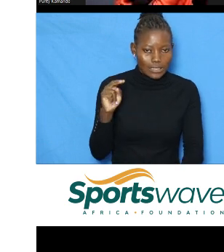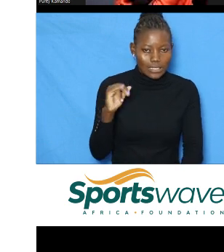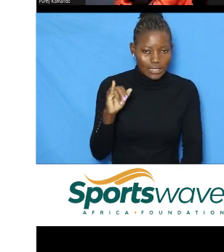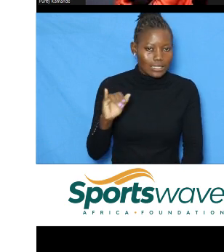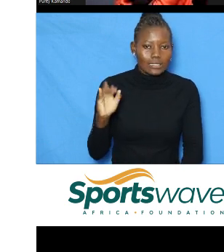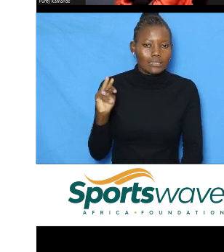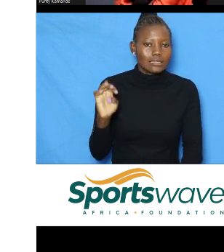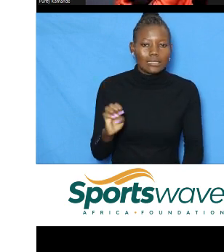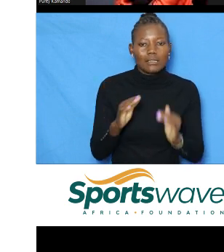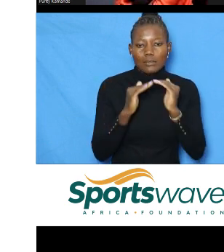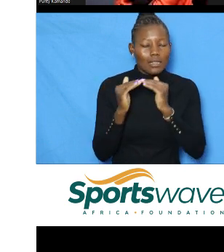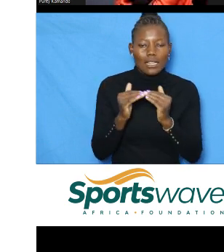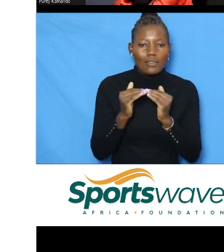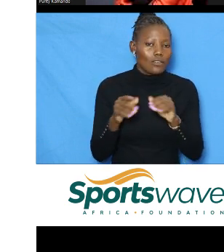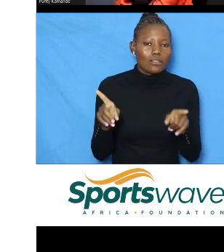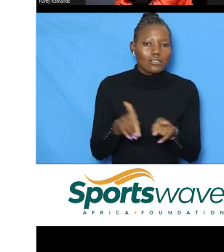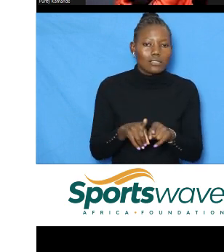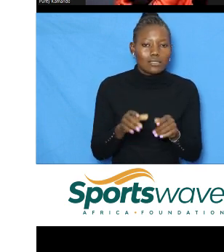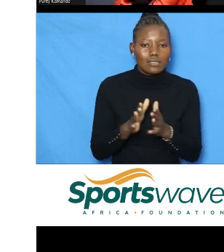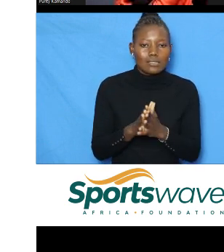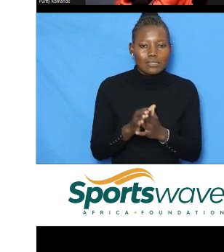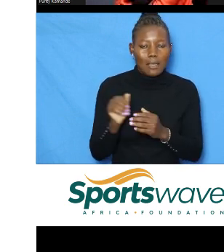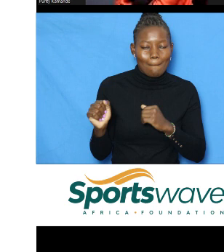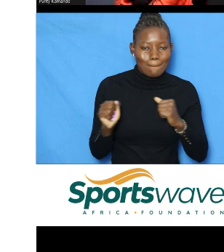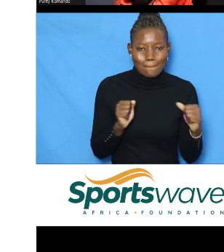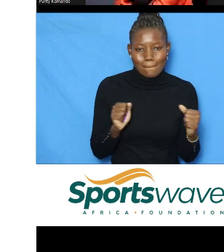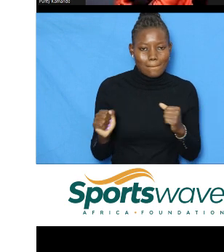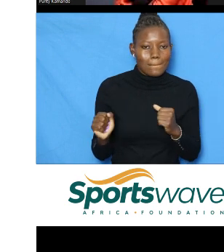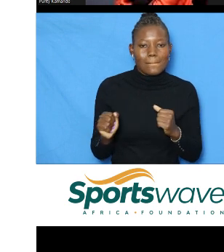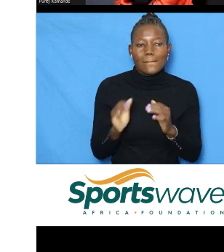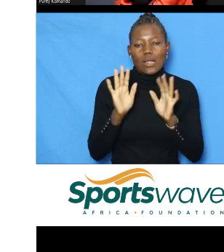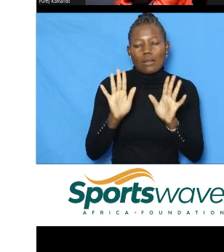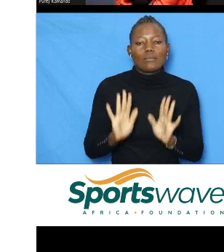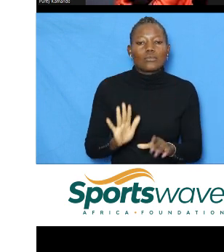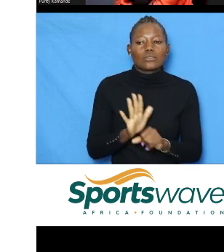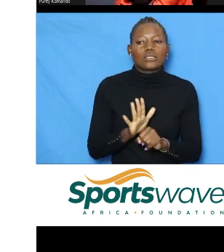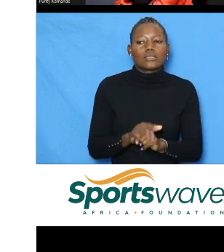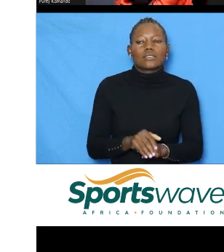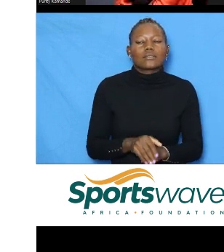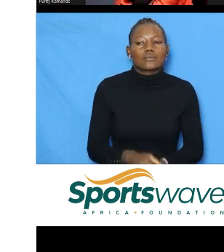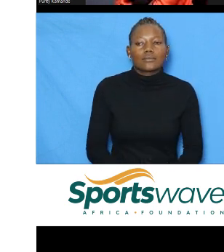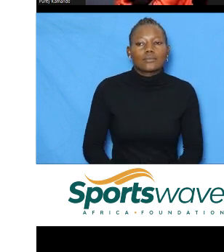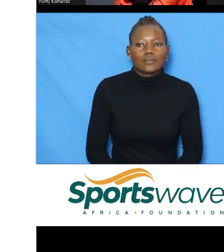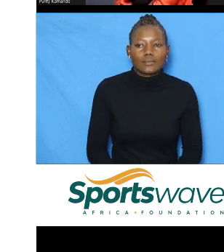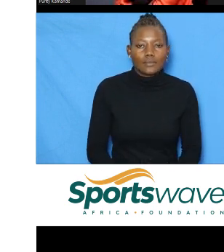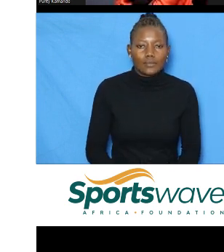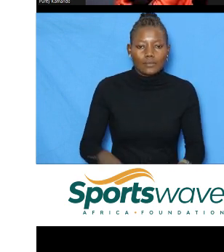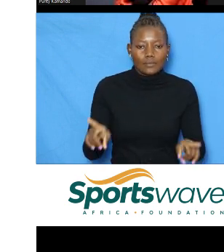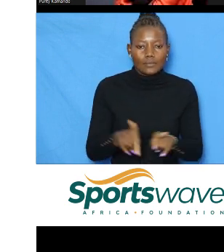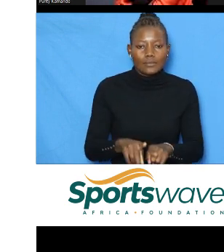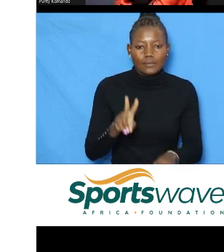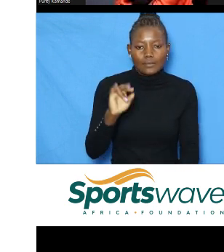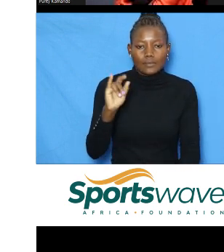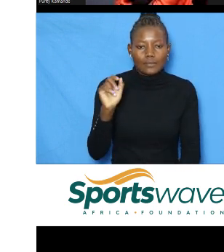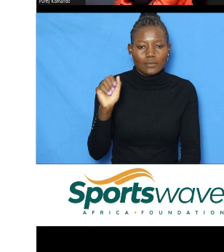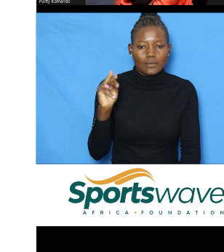calcium. Also, muscle contraction, calcium plays a very key role when it comes to this. We also have